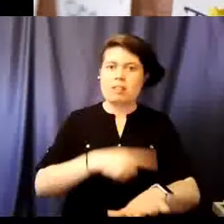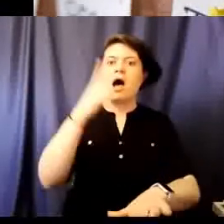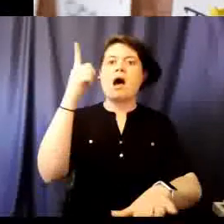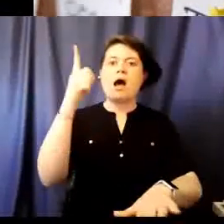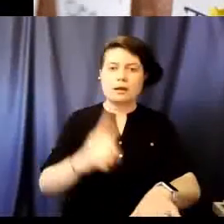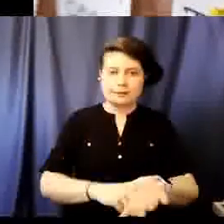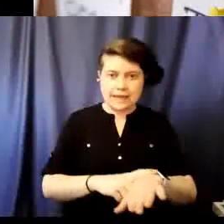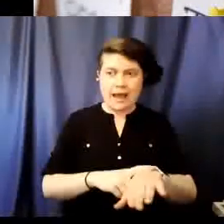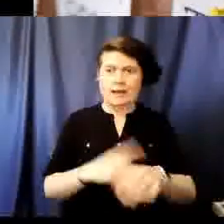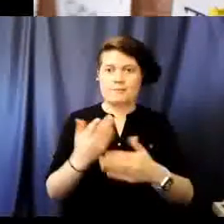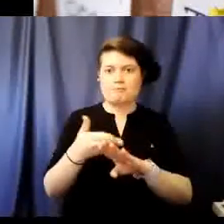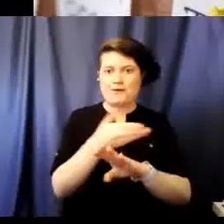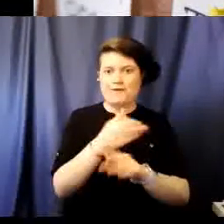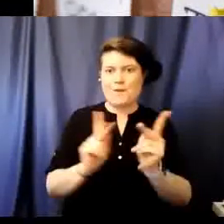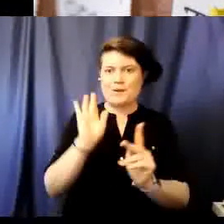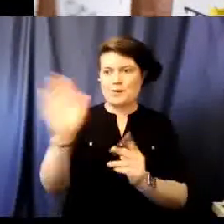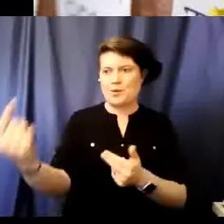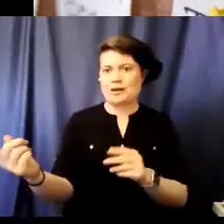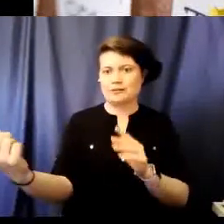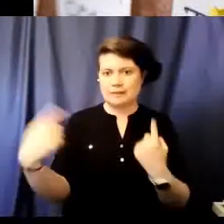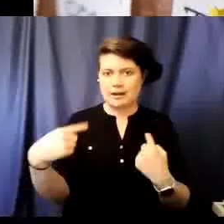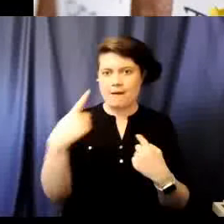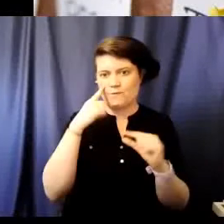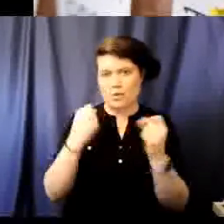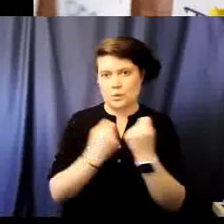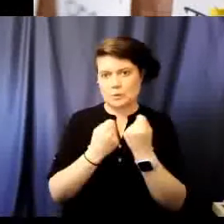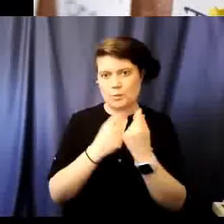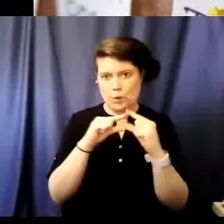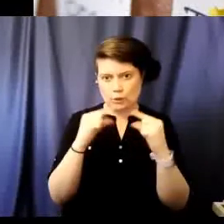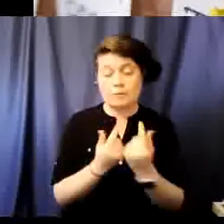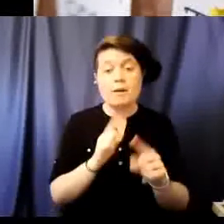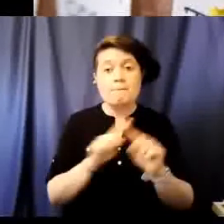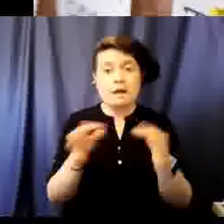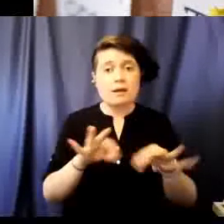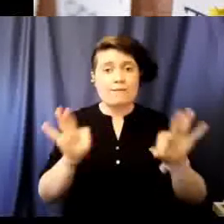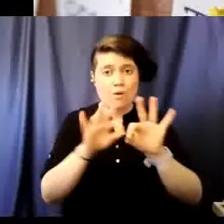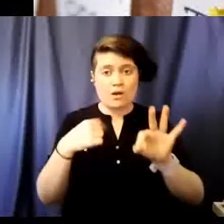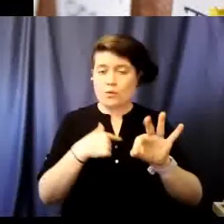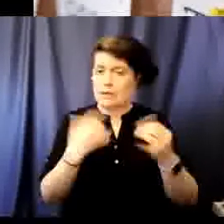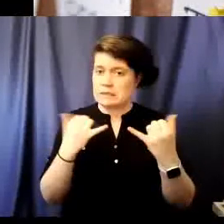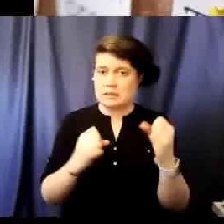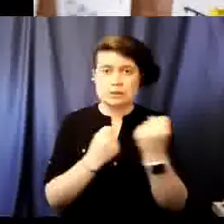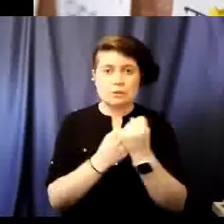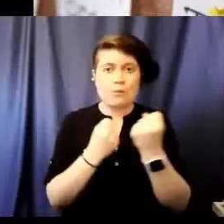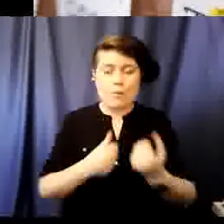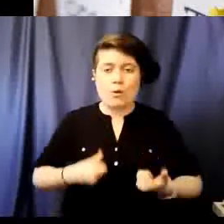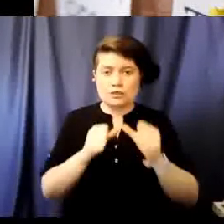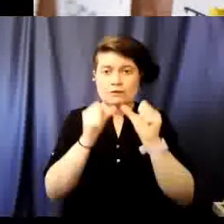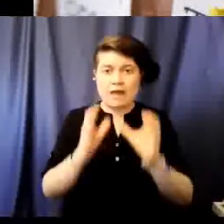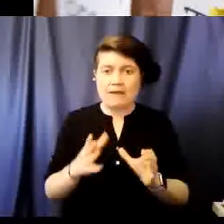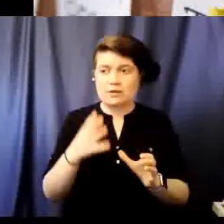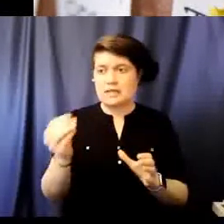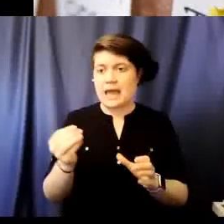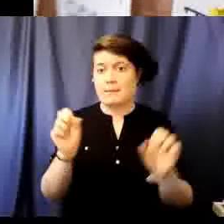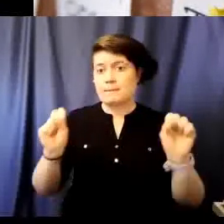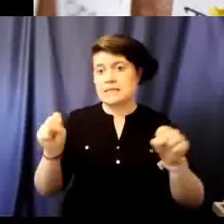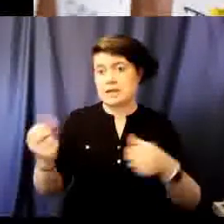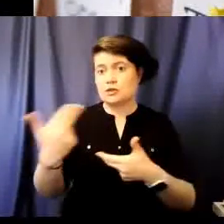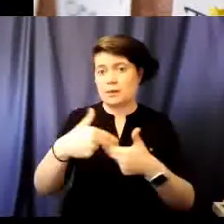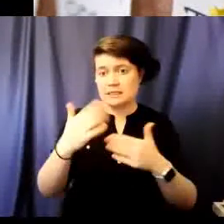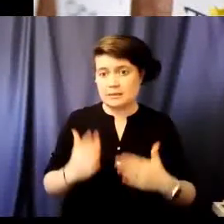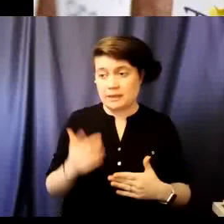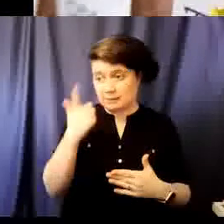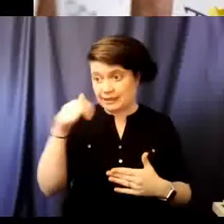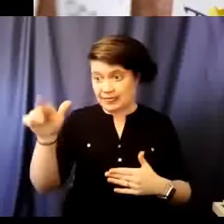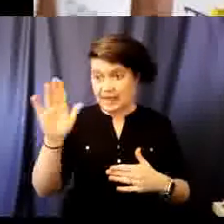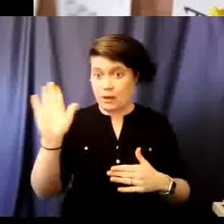that we have to continue to show up for survivors and potential participants so that they can eventually reach us and